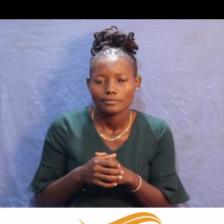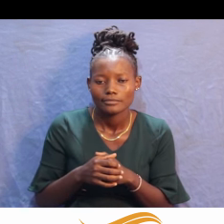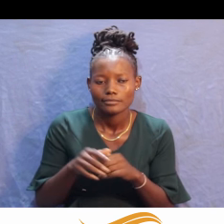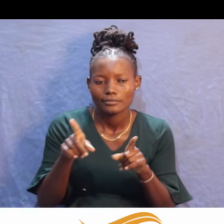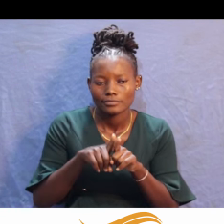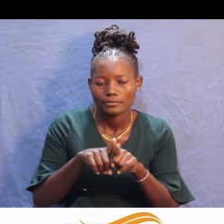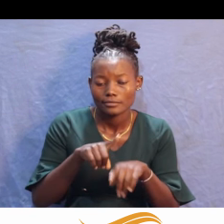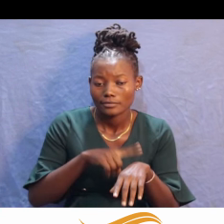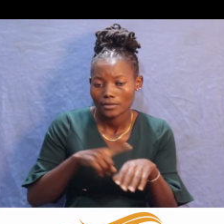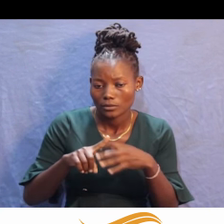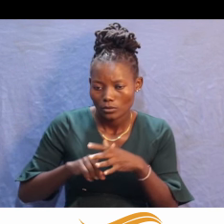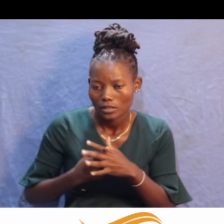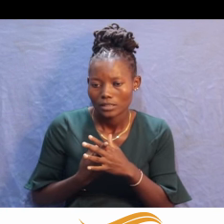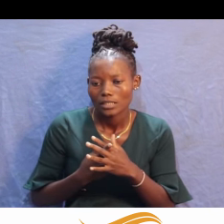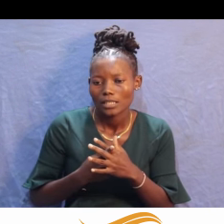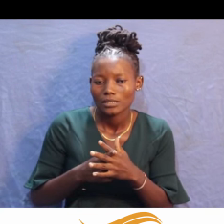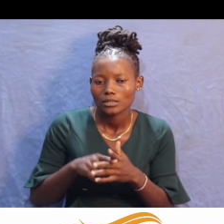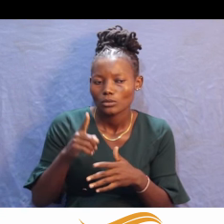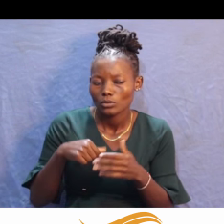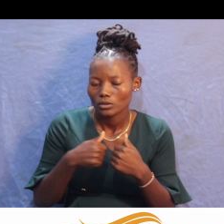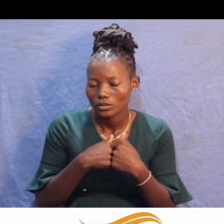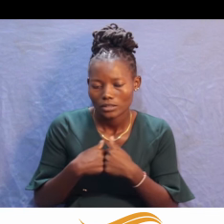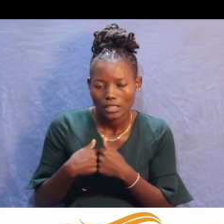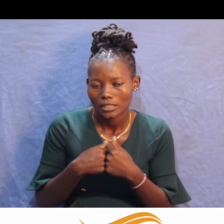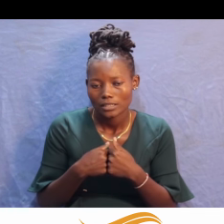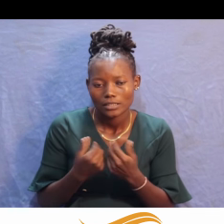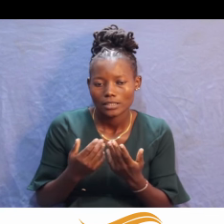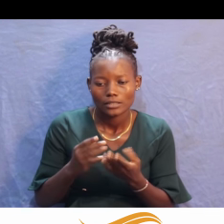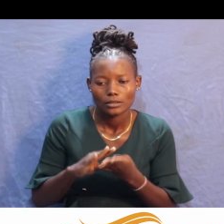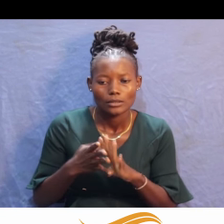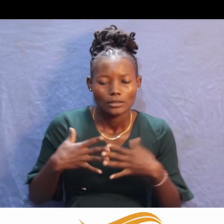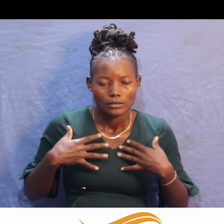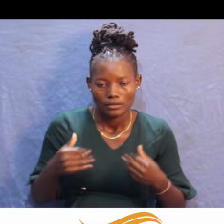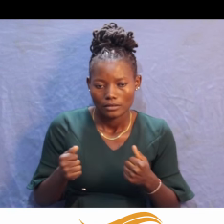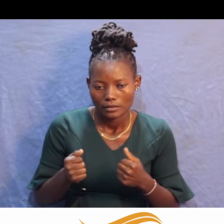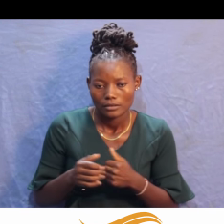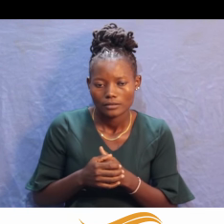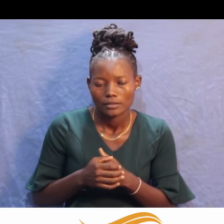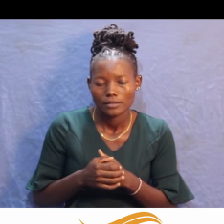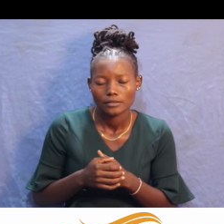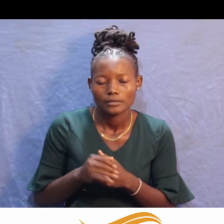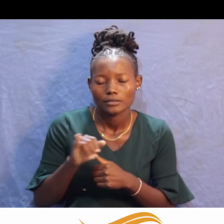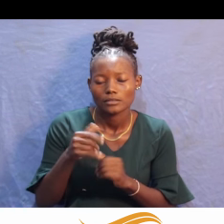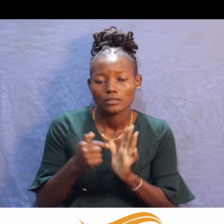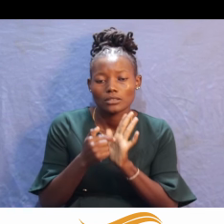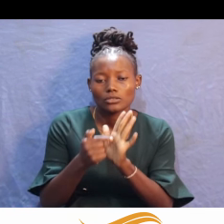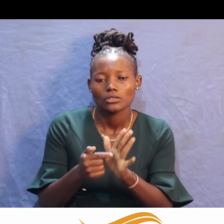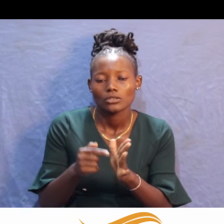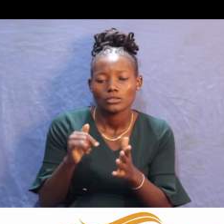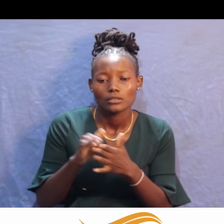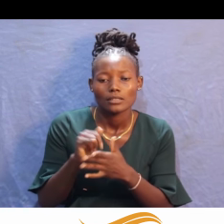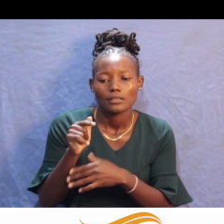Even the beginning athlete, what's challenging them to get healthy? And there is a whole bunch of them. And this slide just shows just a handful